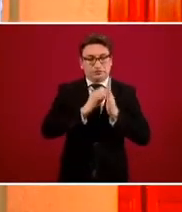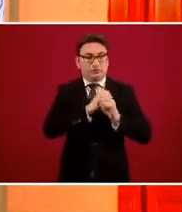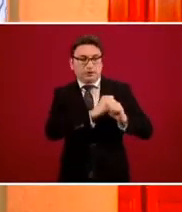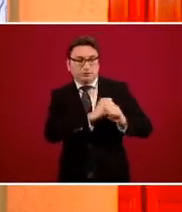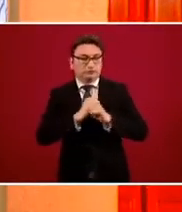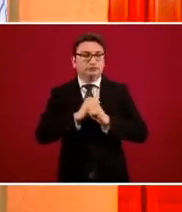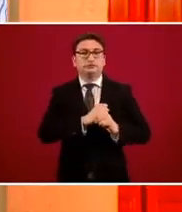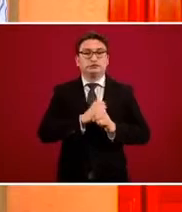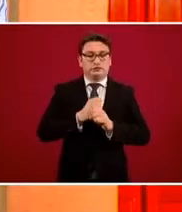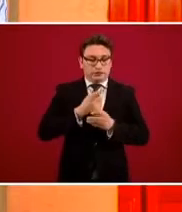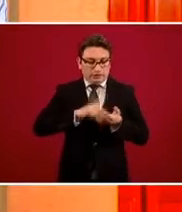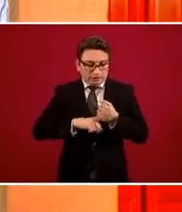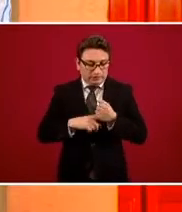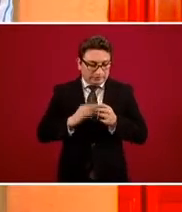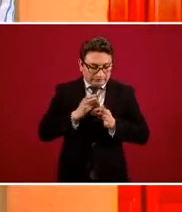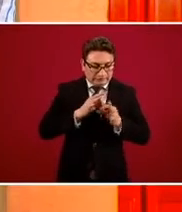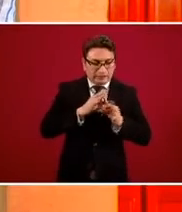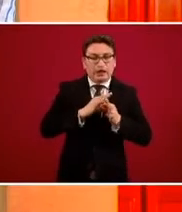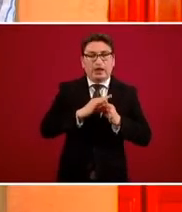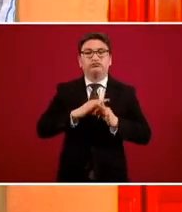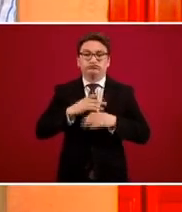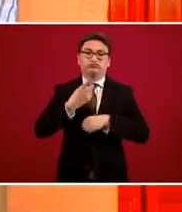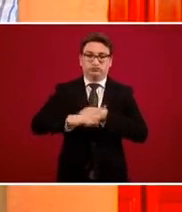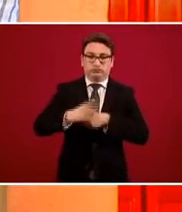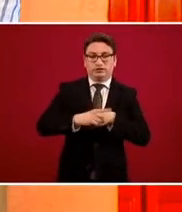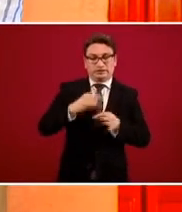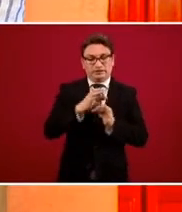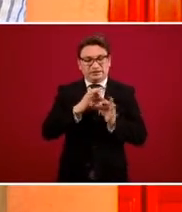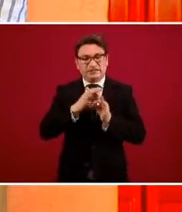this is this HIV, this virus,